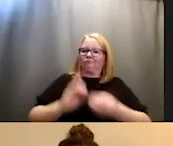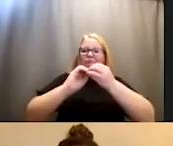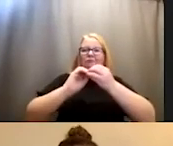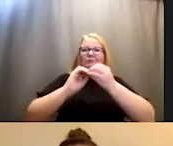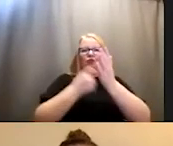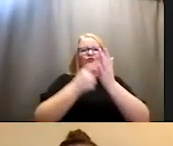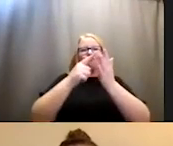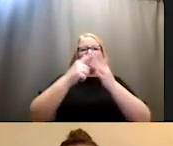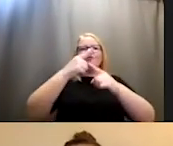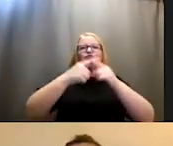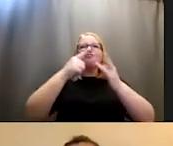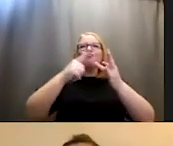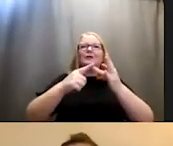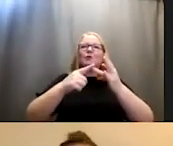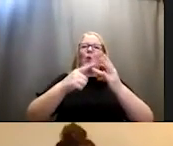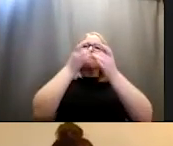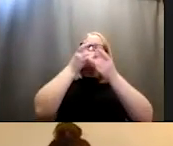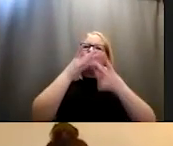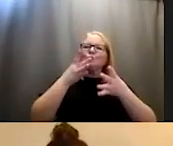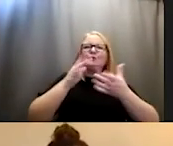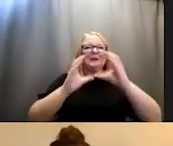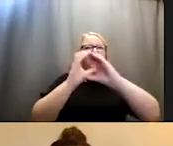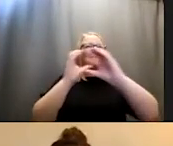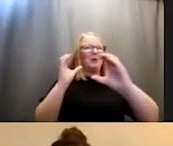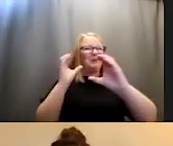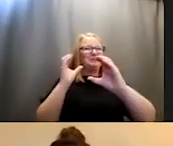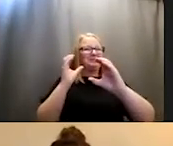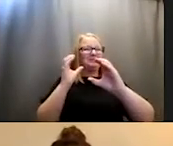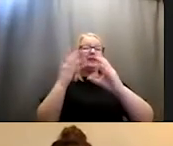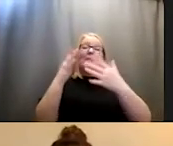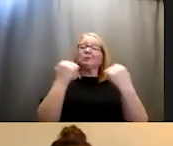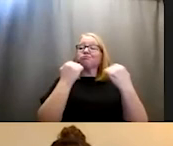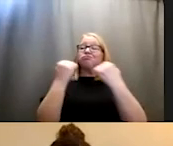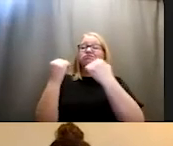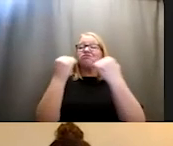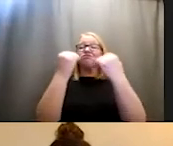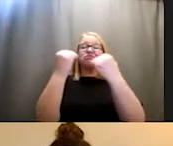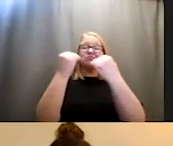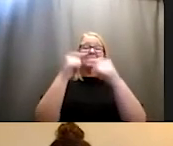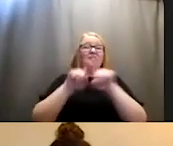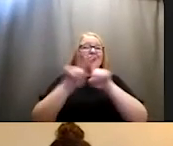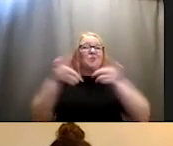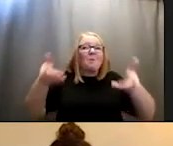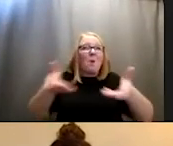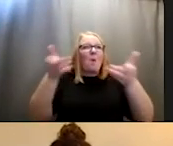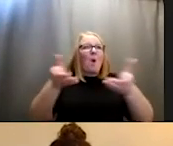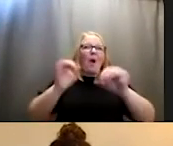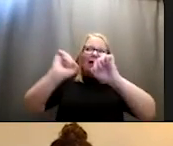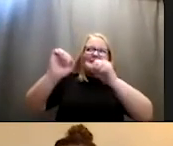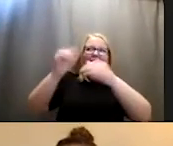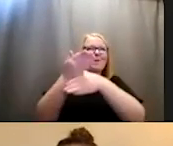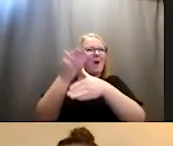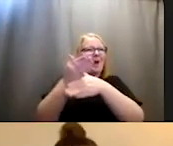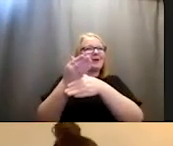Rixo beauty bus inspired by the original Mary Quant one, which has been driving around and promoting their work. And also I